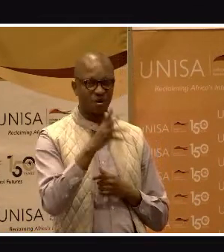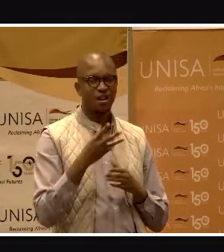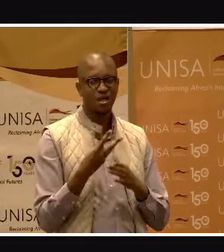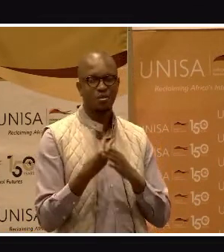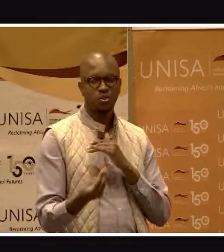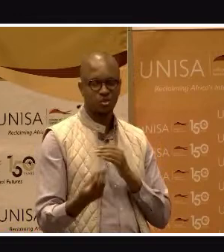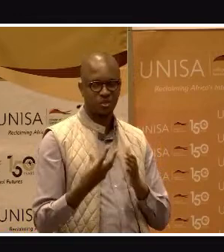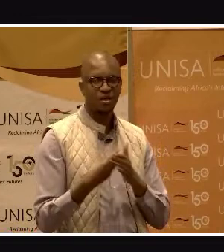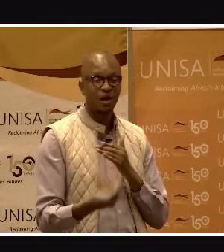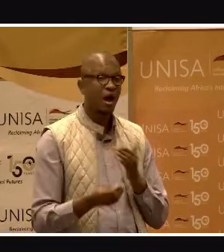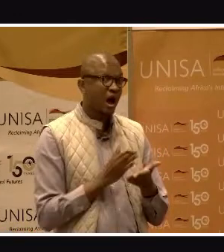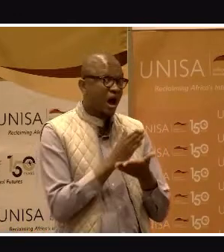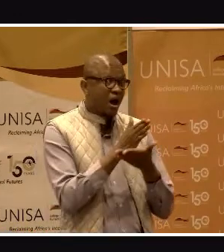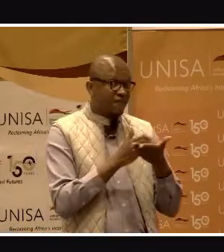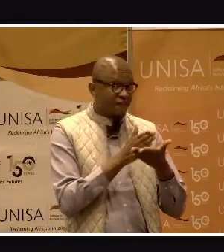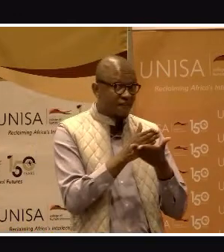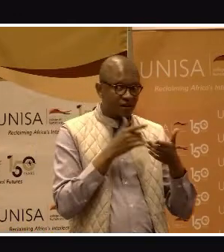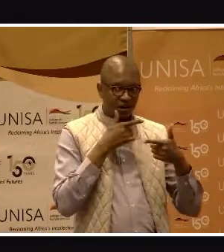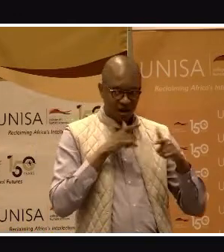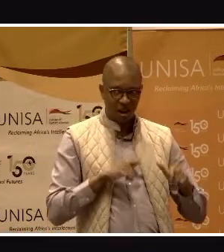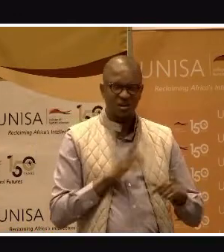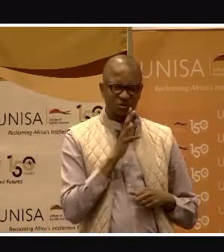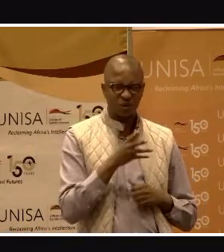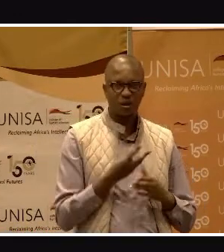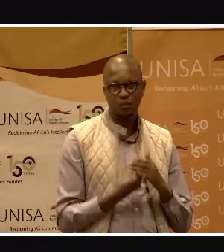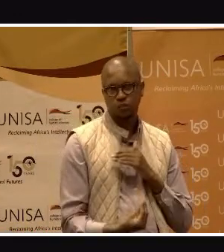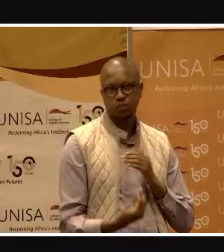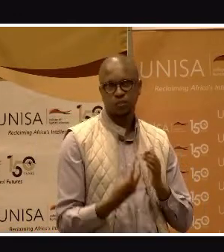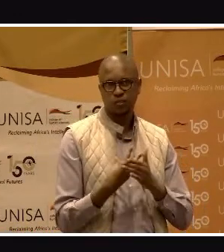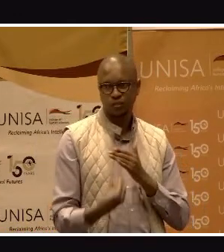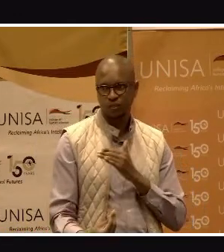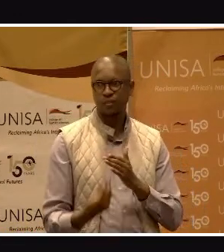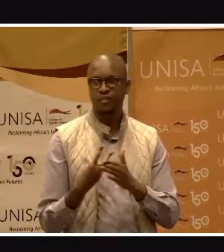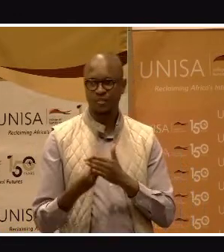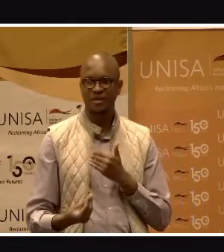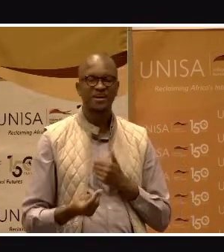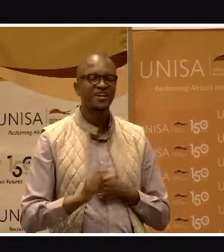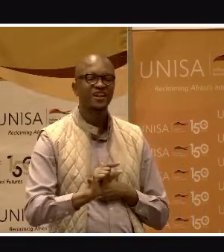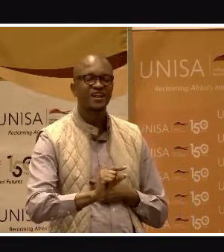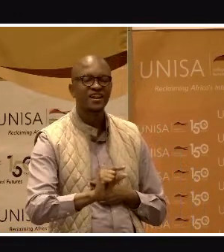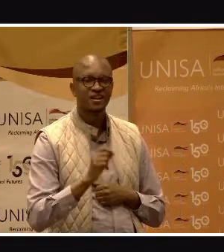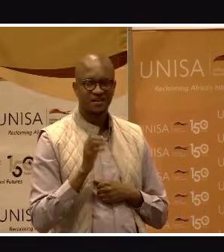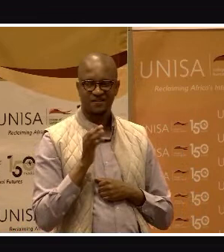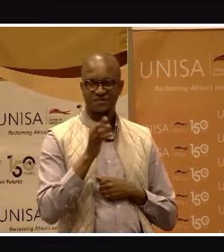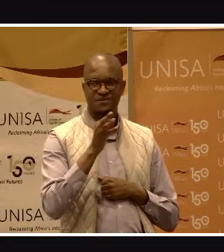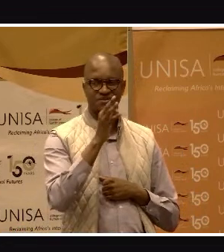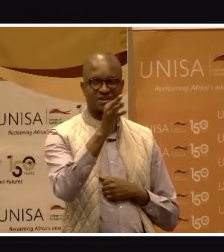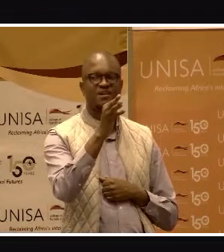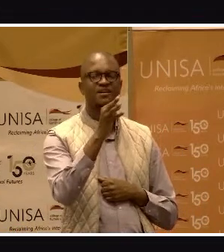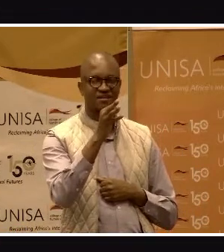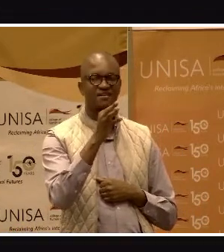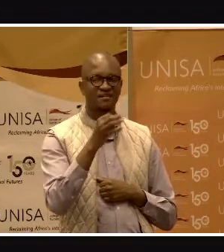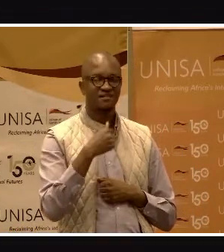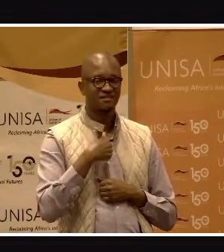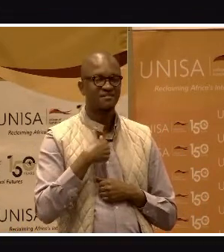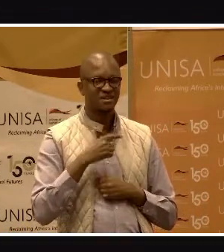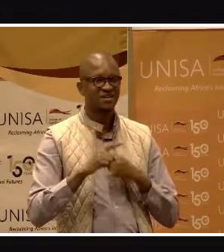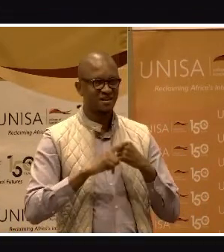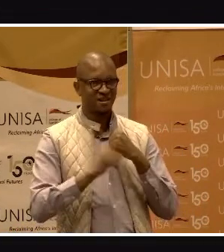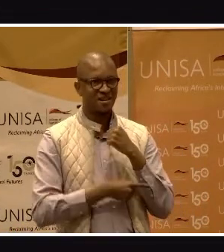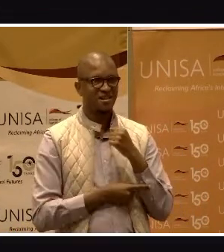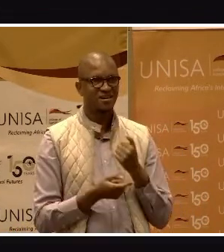disappear if we don't address the issue of language loss in the near future. That is their conclusion. Okay,